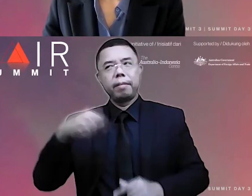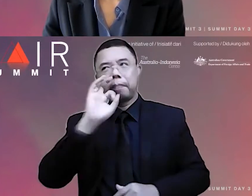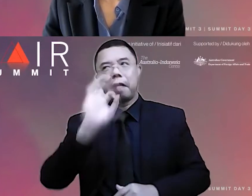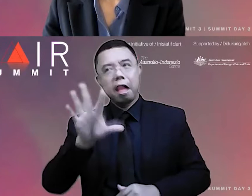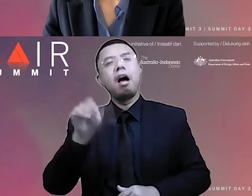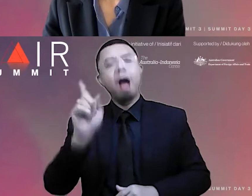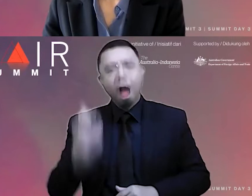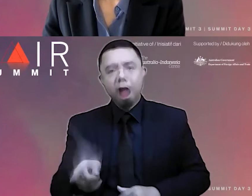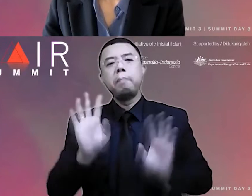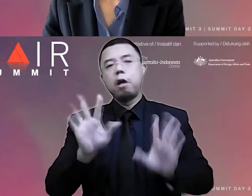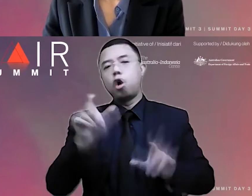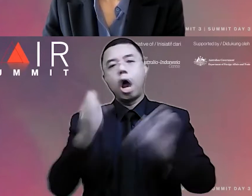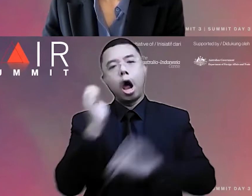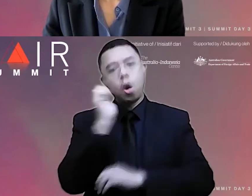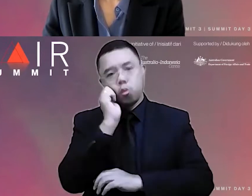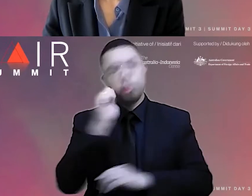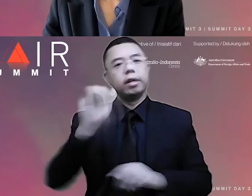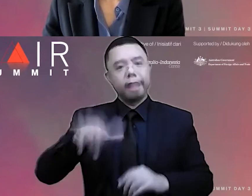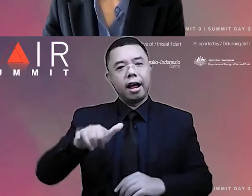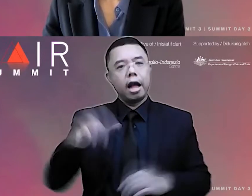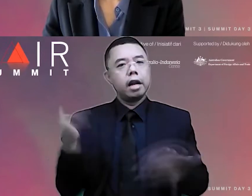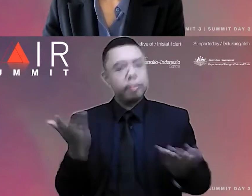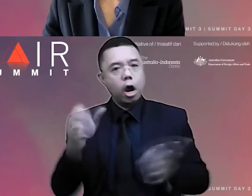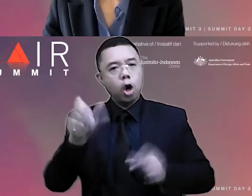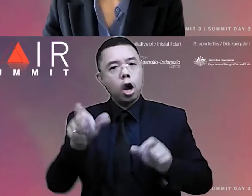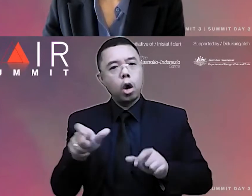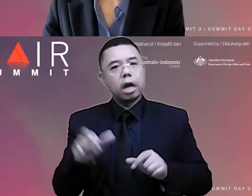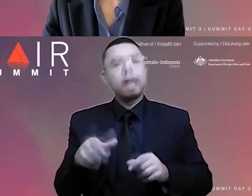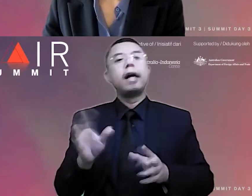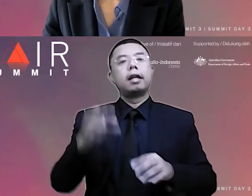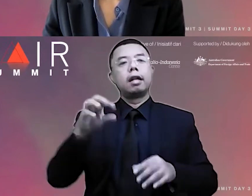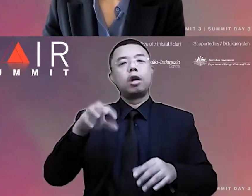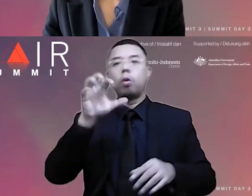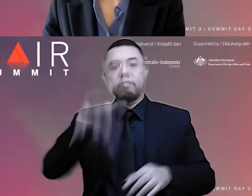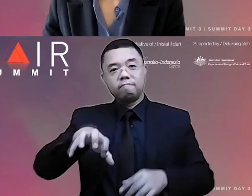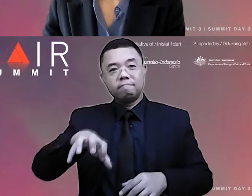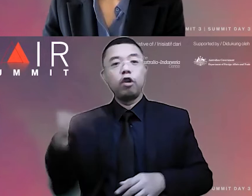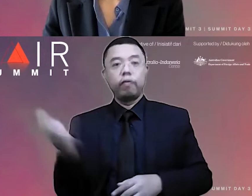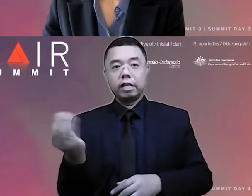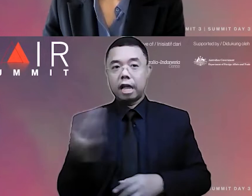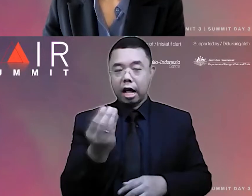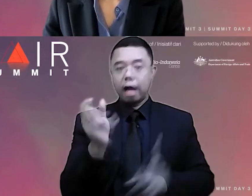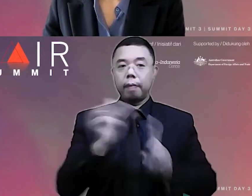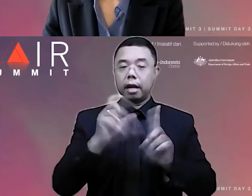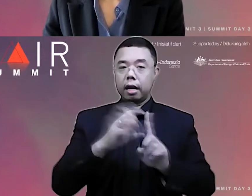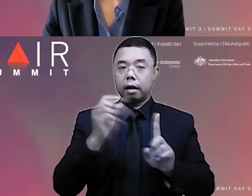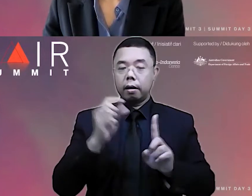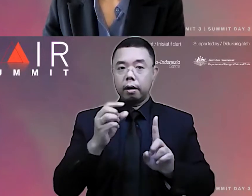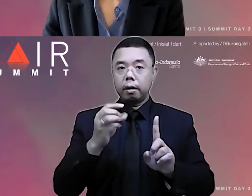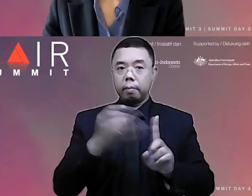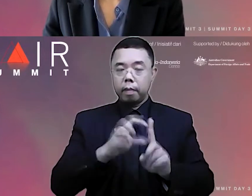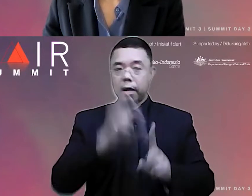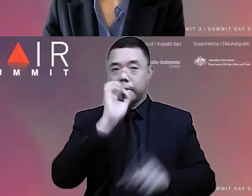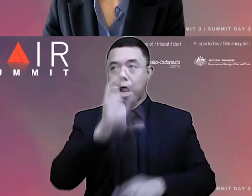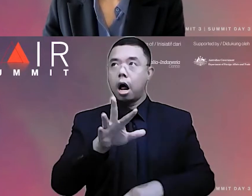sector. Recently, ADB just released that 82% drop in inbound tourist expenditure this